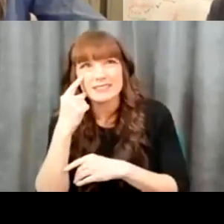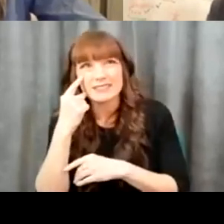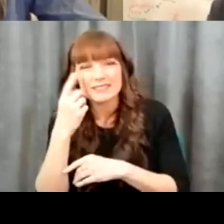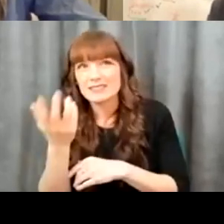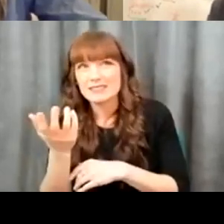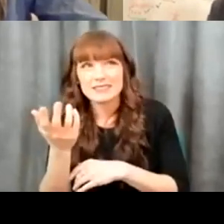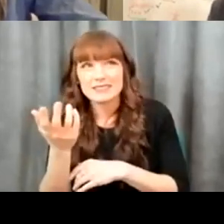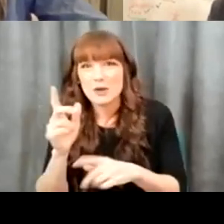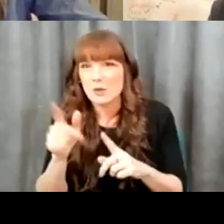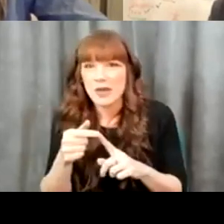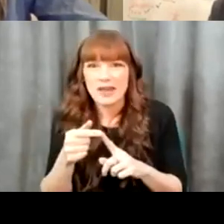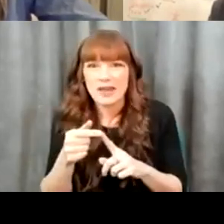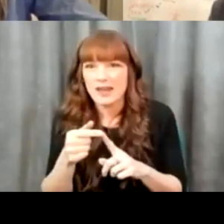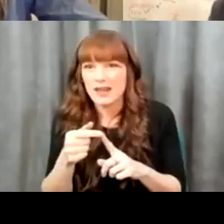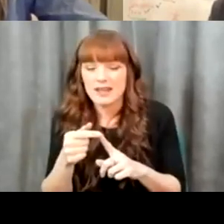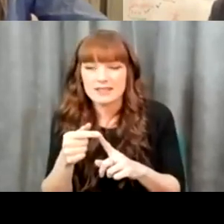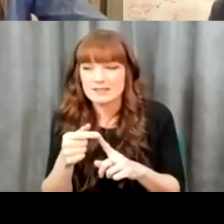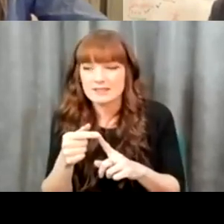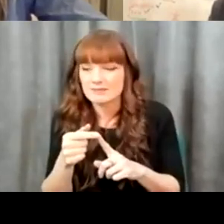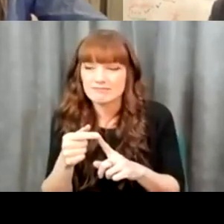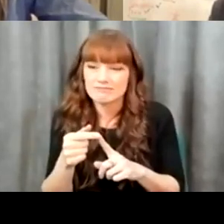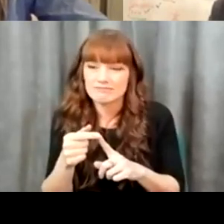I think when we are